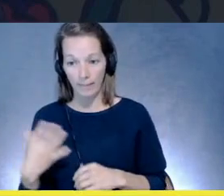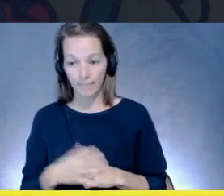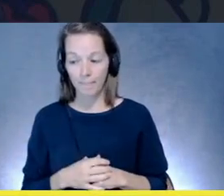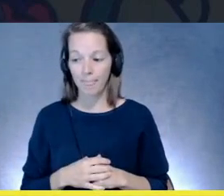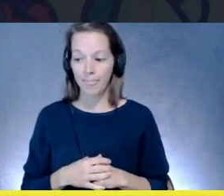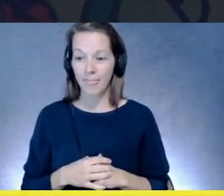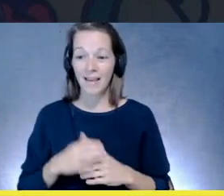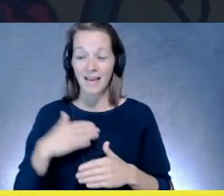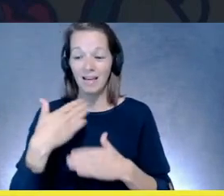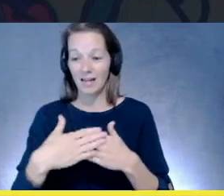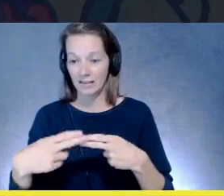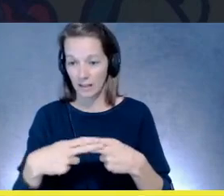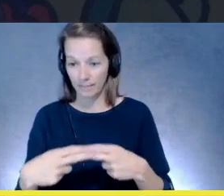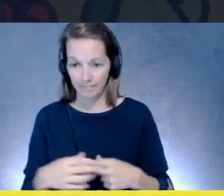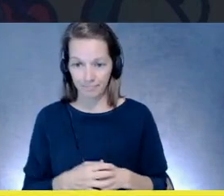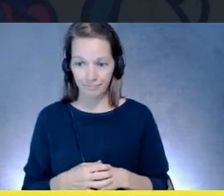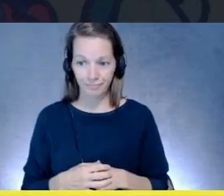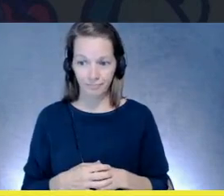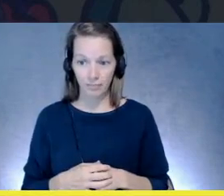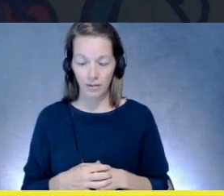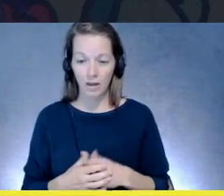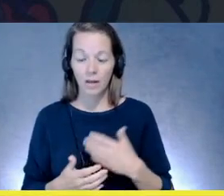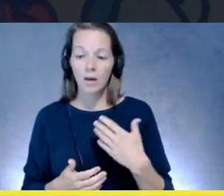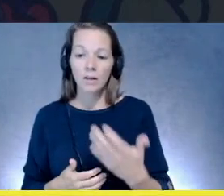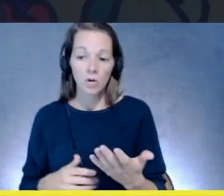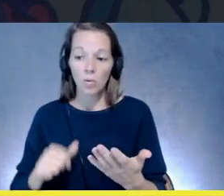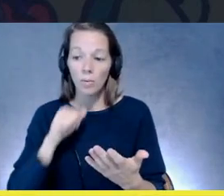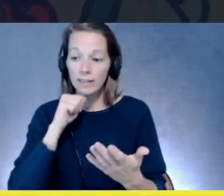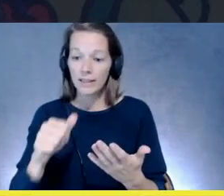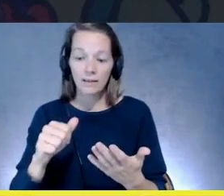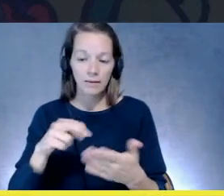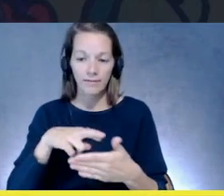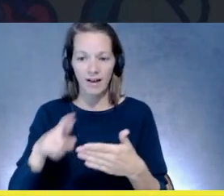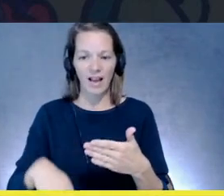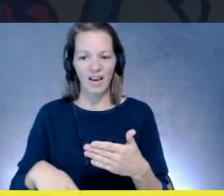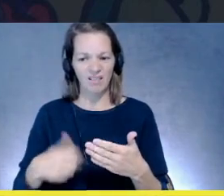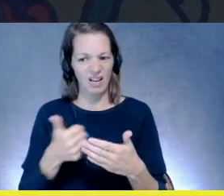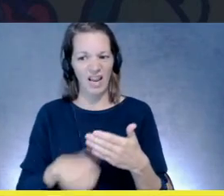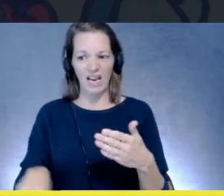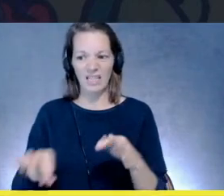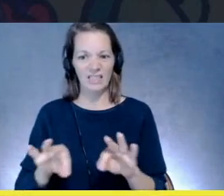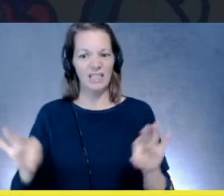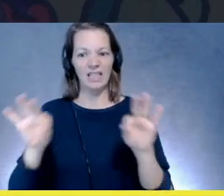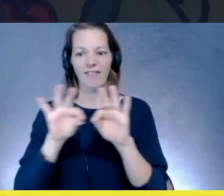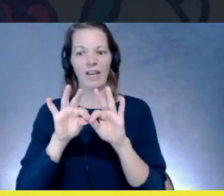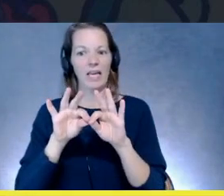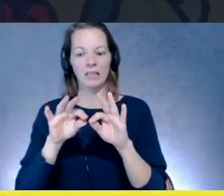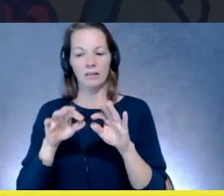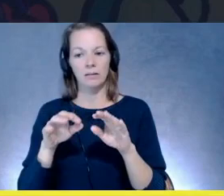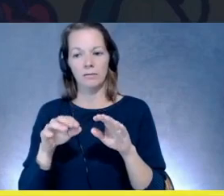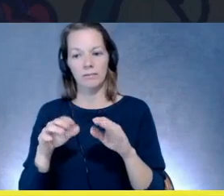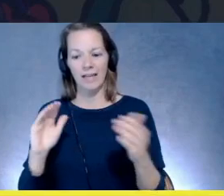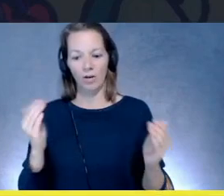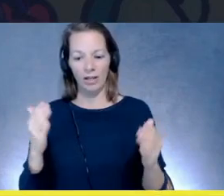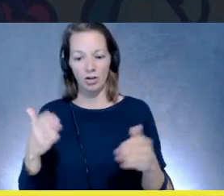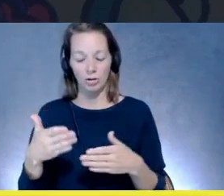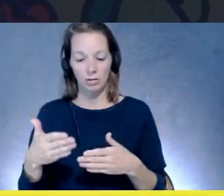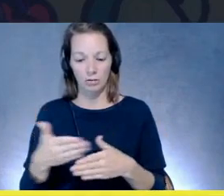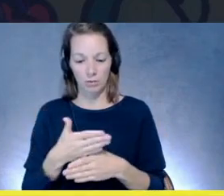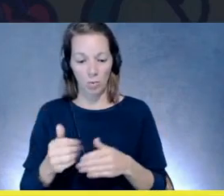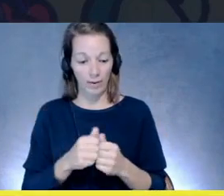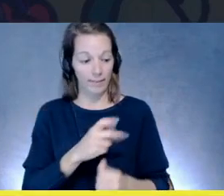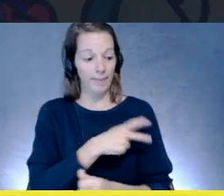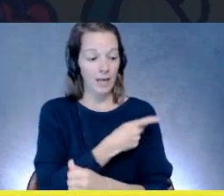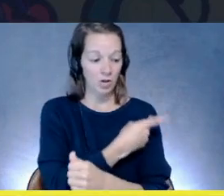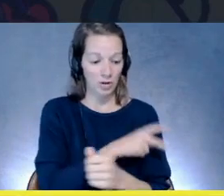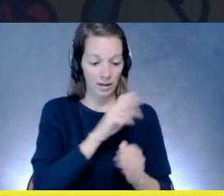slide. Now, we didn't find any significant interactions between patient characteristics, but